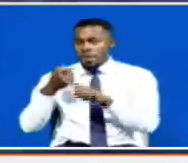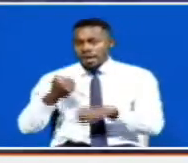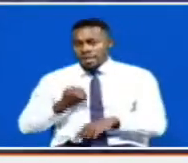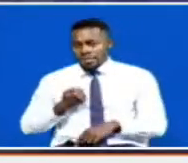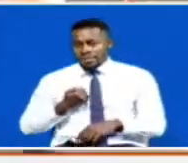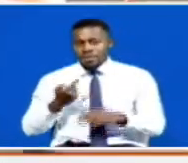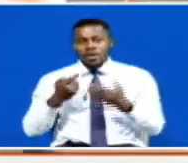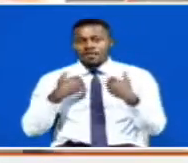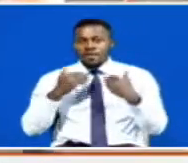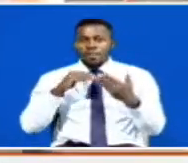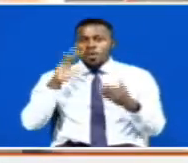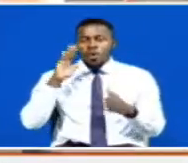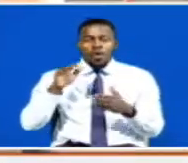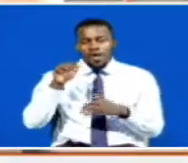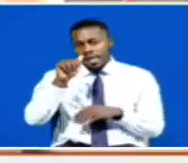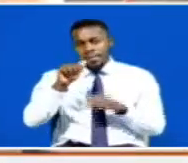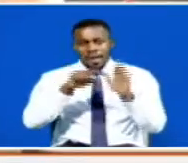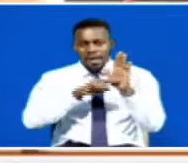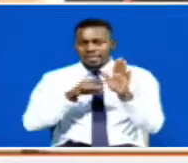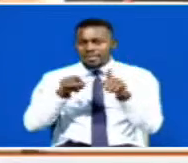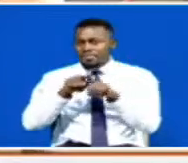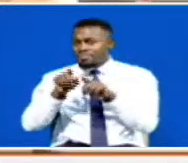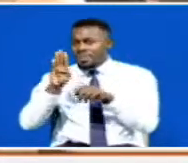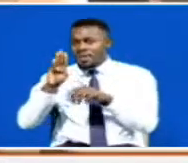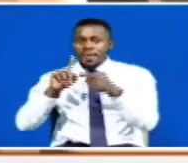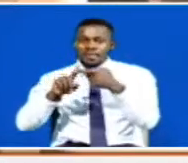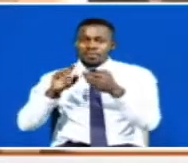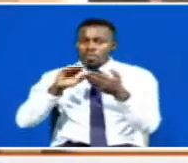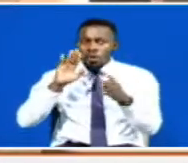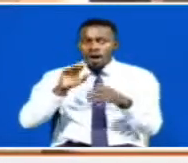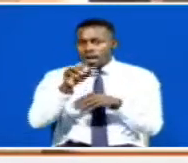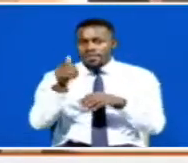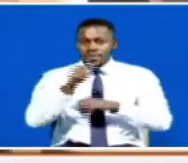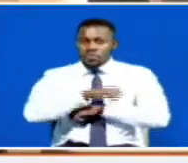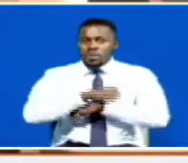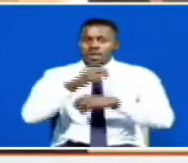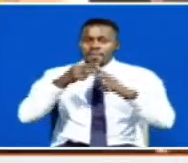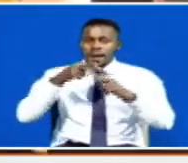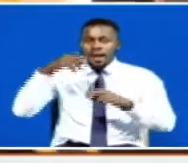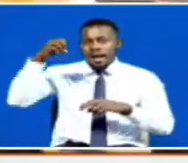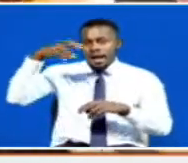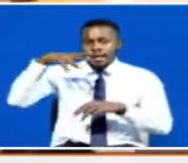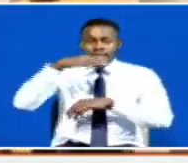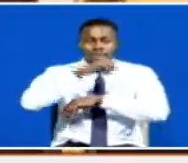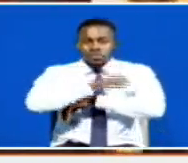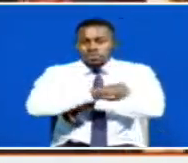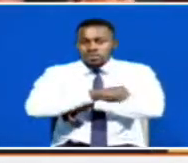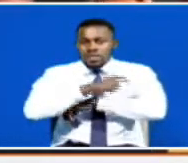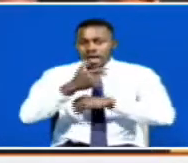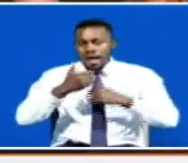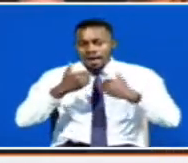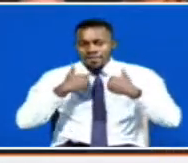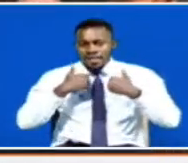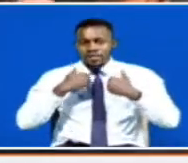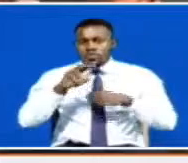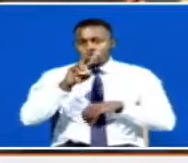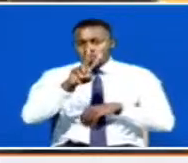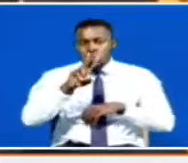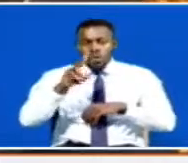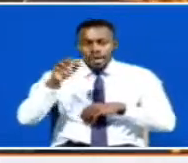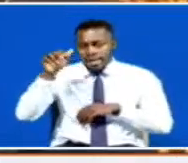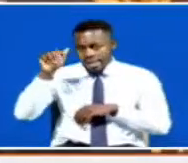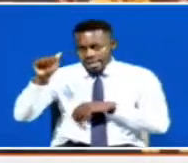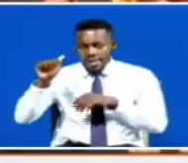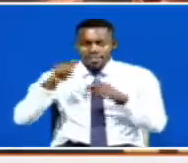A minuses and B plus. Another school, Light Academy, which had 66 candidates, registered two strong A's, while the